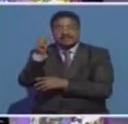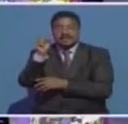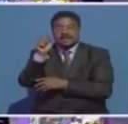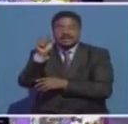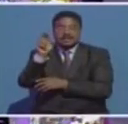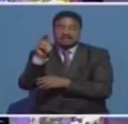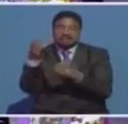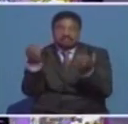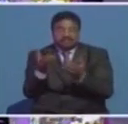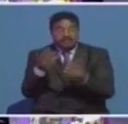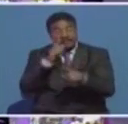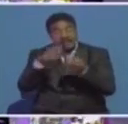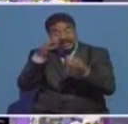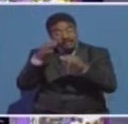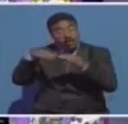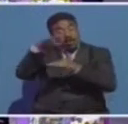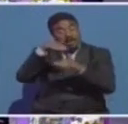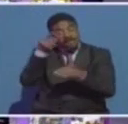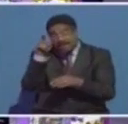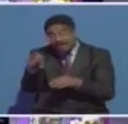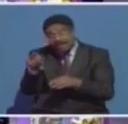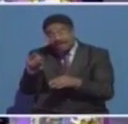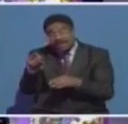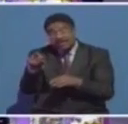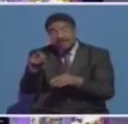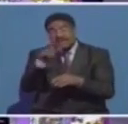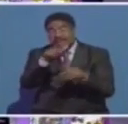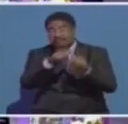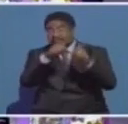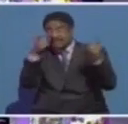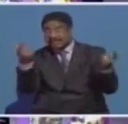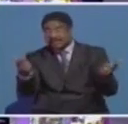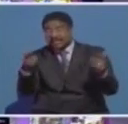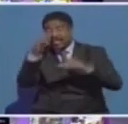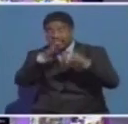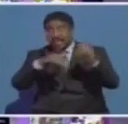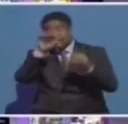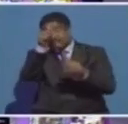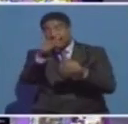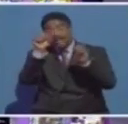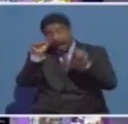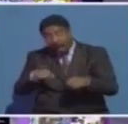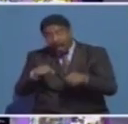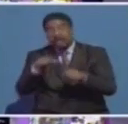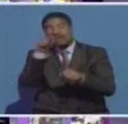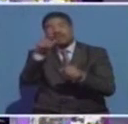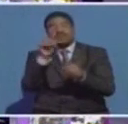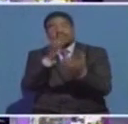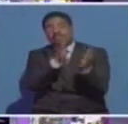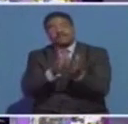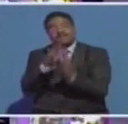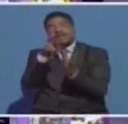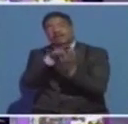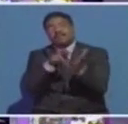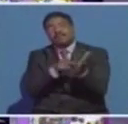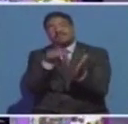lives, loss of property, which definitely needs a larger intervention, then they prepare a report. And